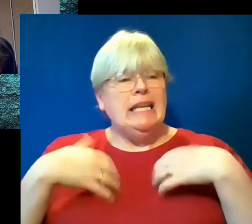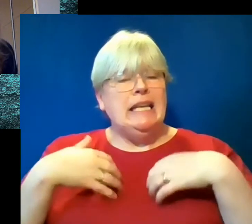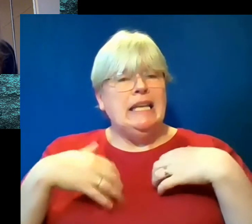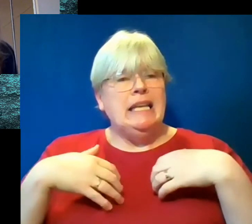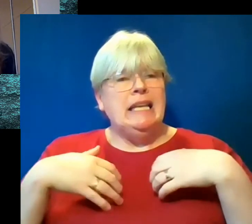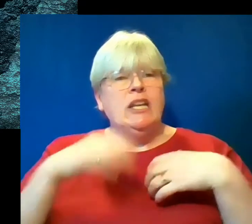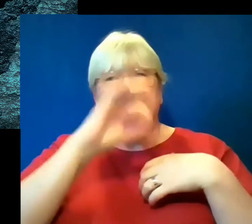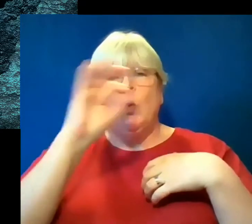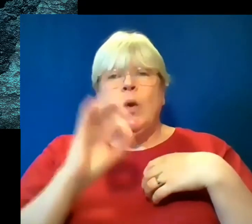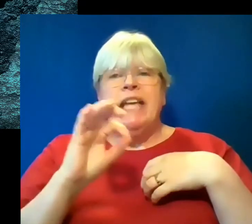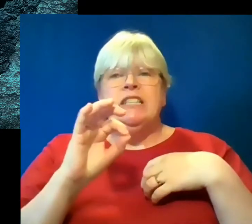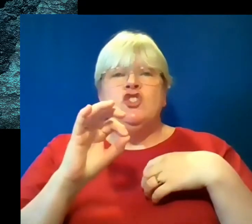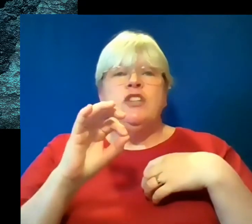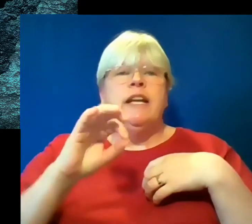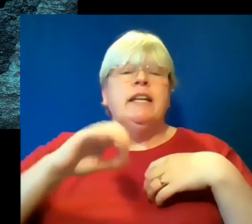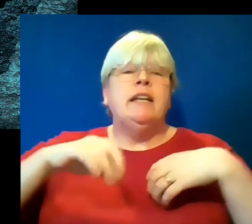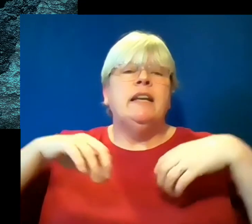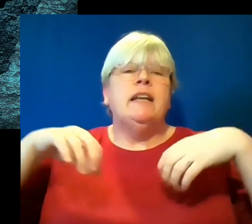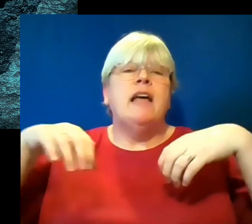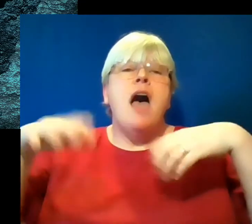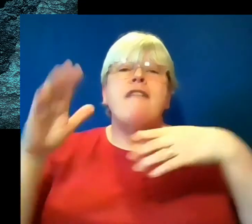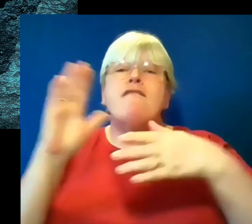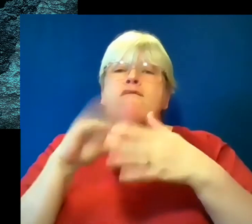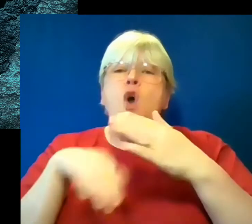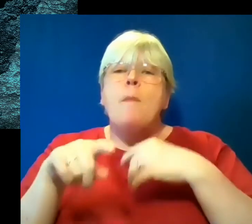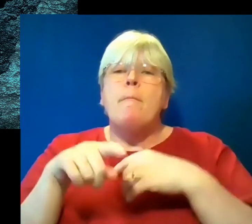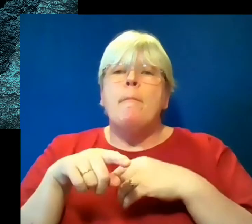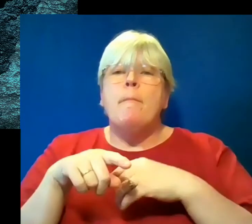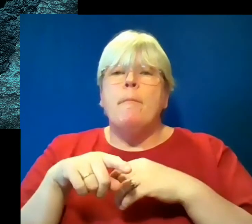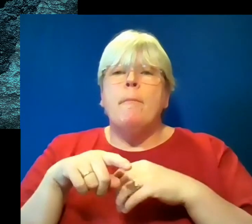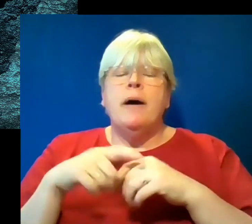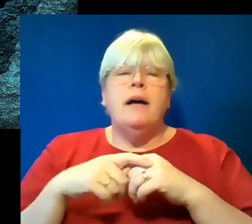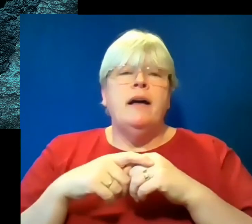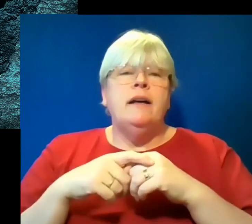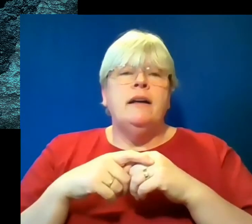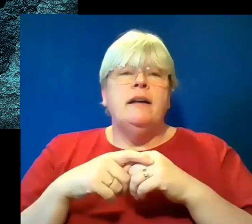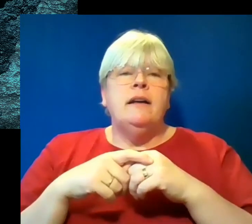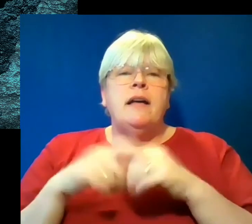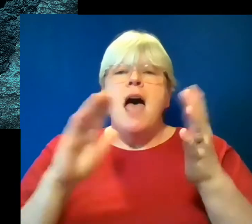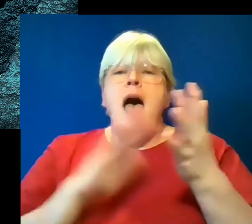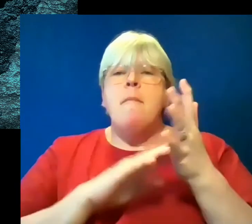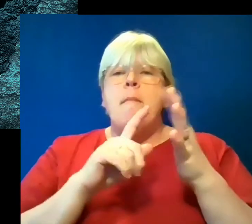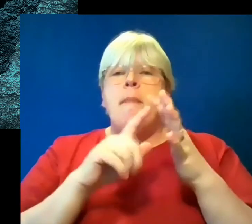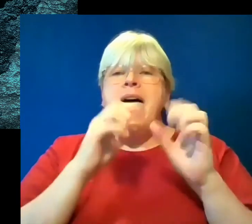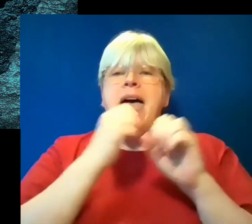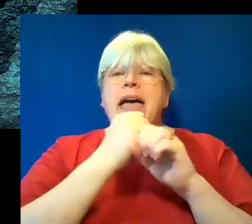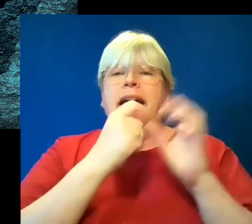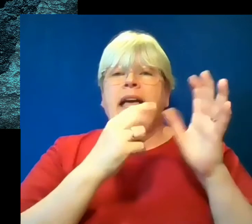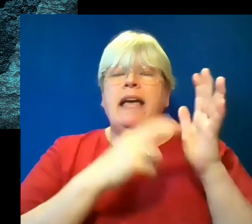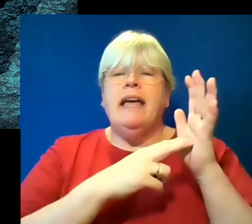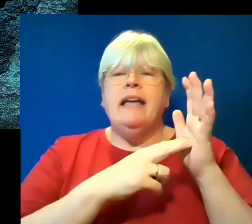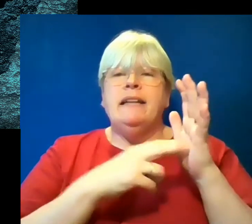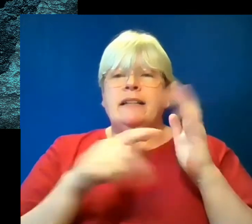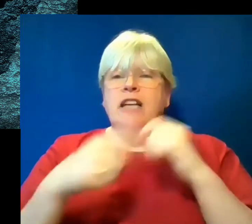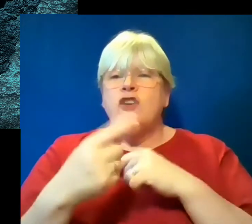question which has come in from Megan, and she is 8. And